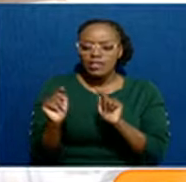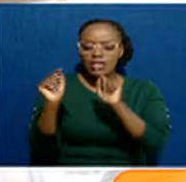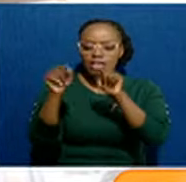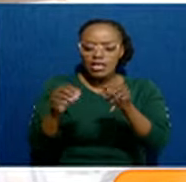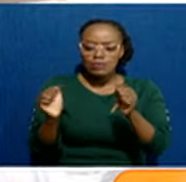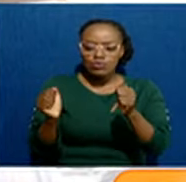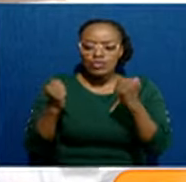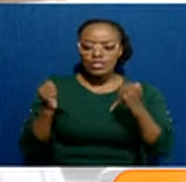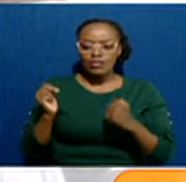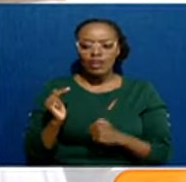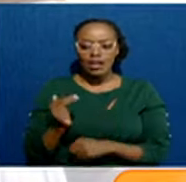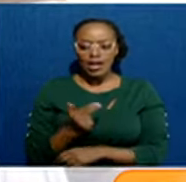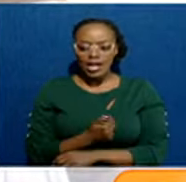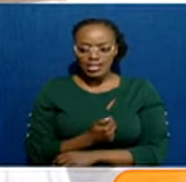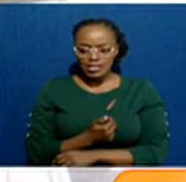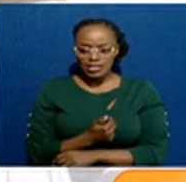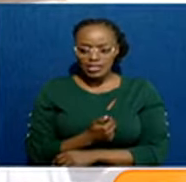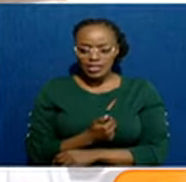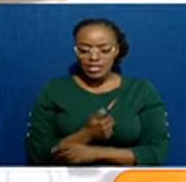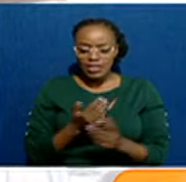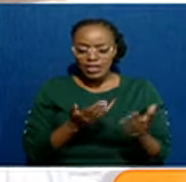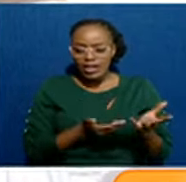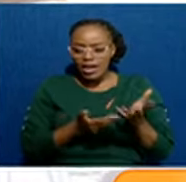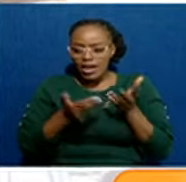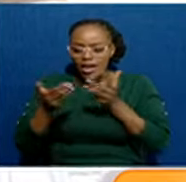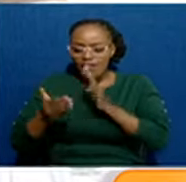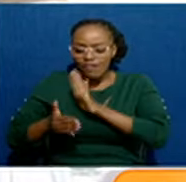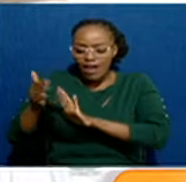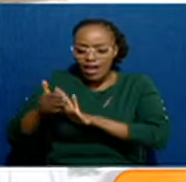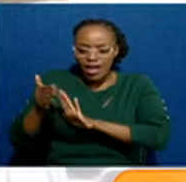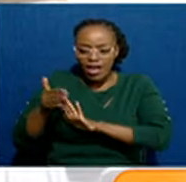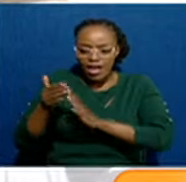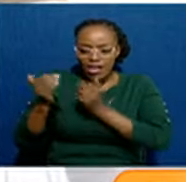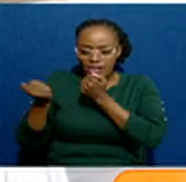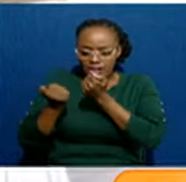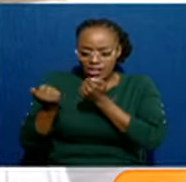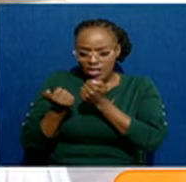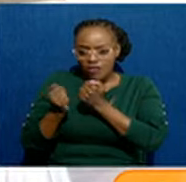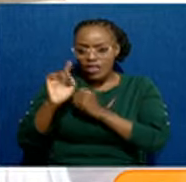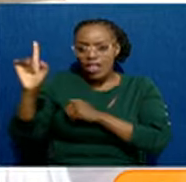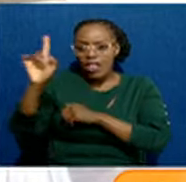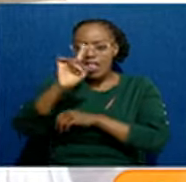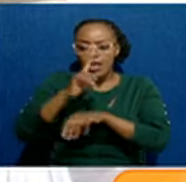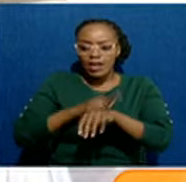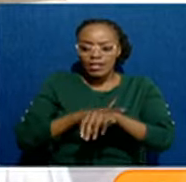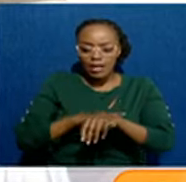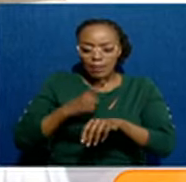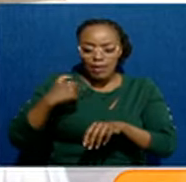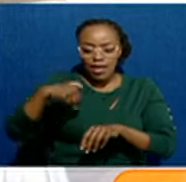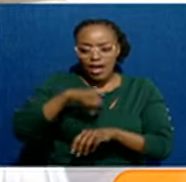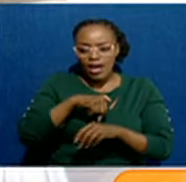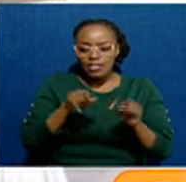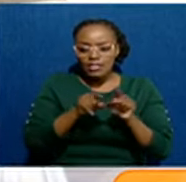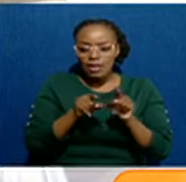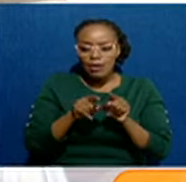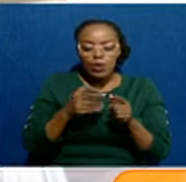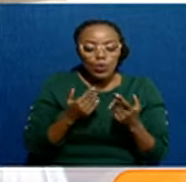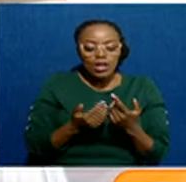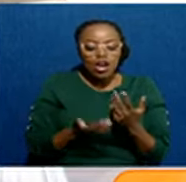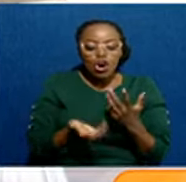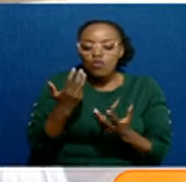rescue na walitupeleka mbio mbio kwa magari mchana na tukangoa hata marago ila ijaiva kwa